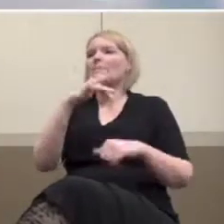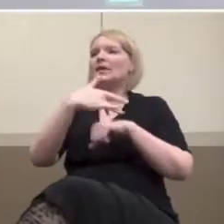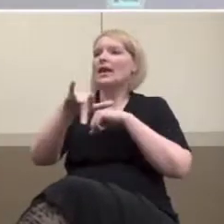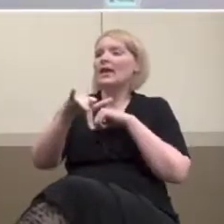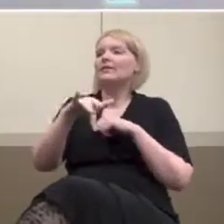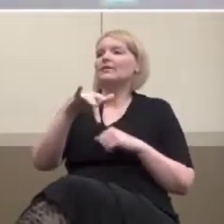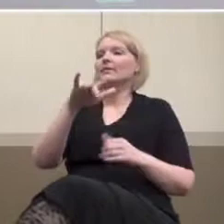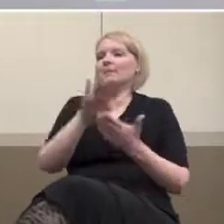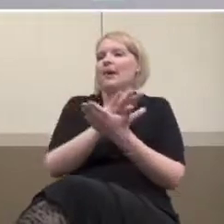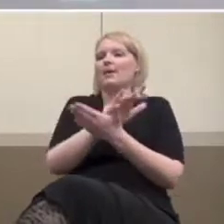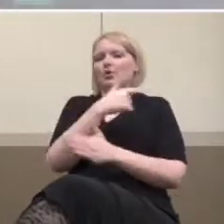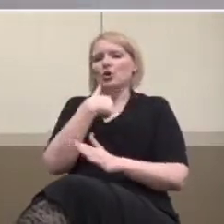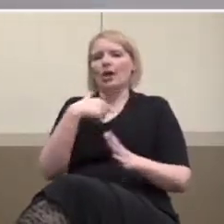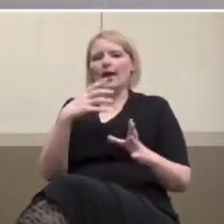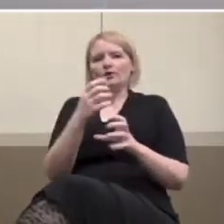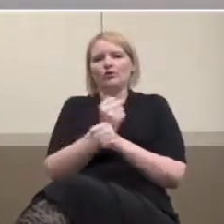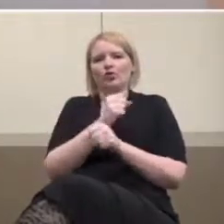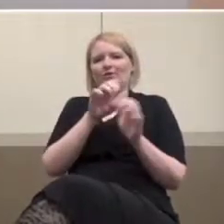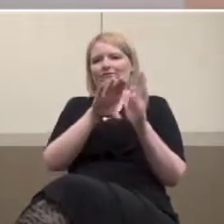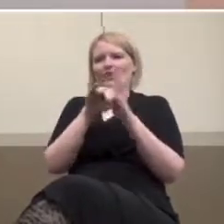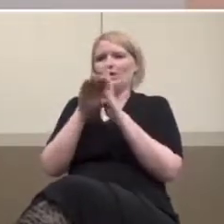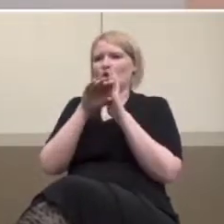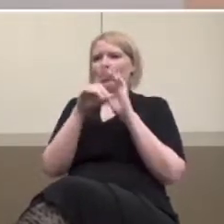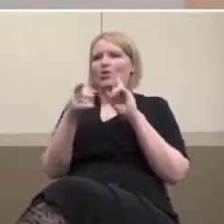the video from